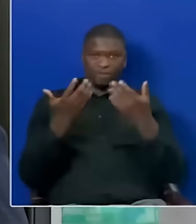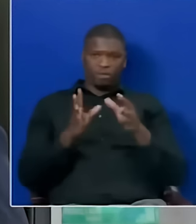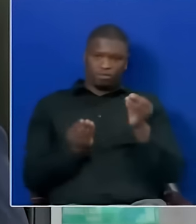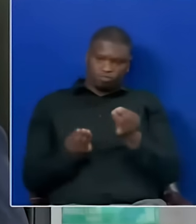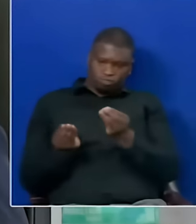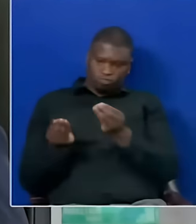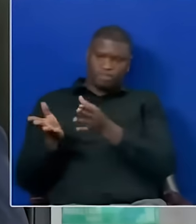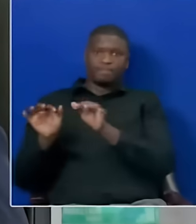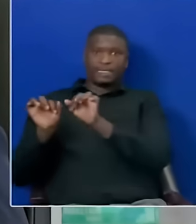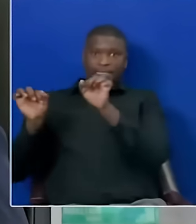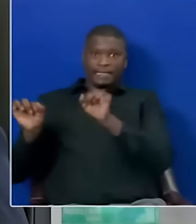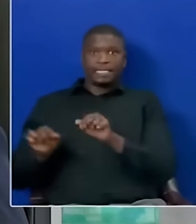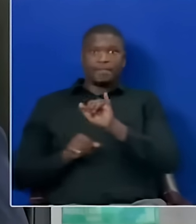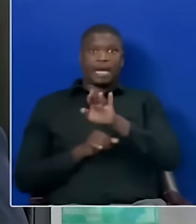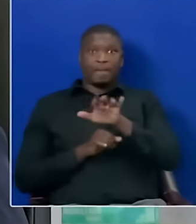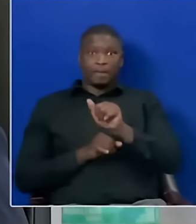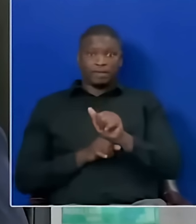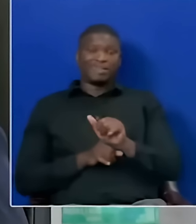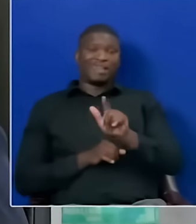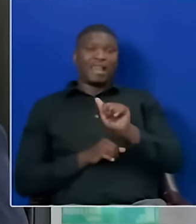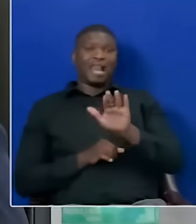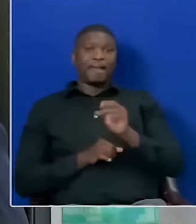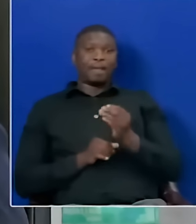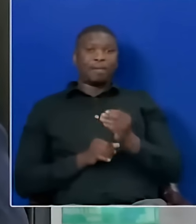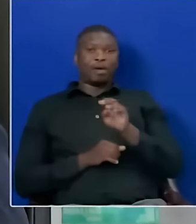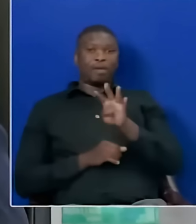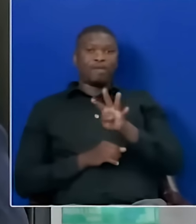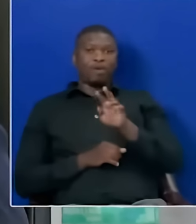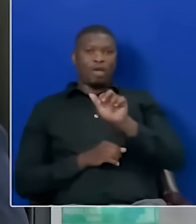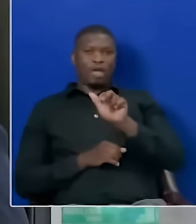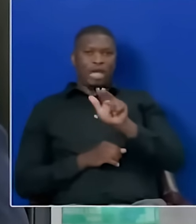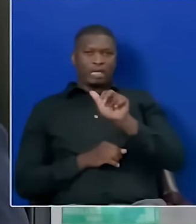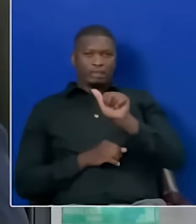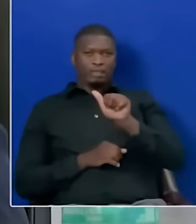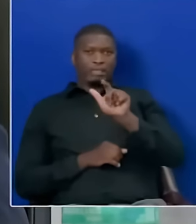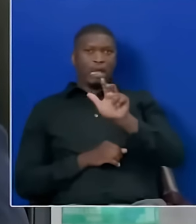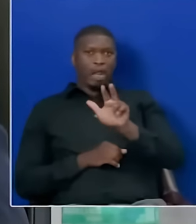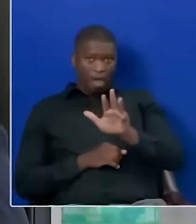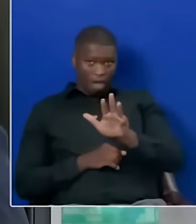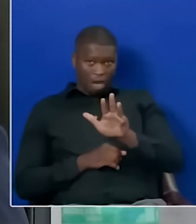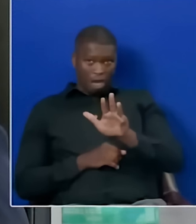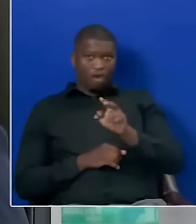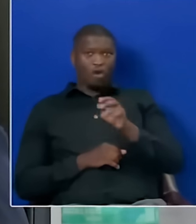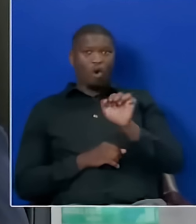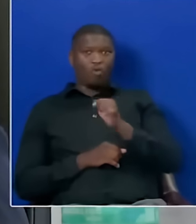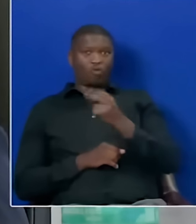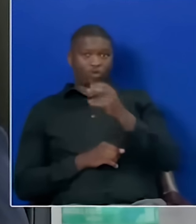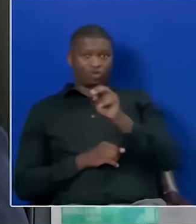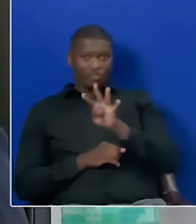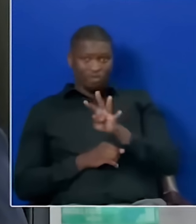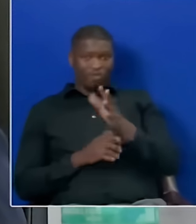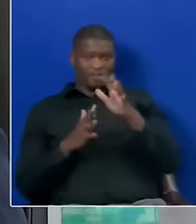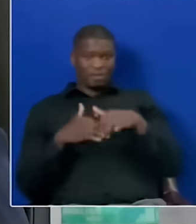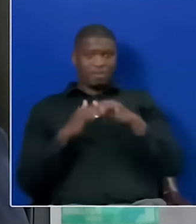number 469673 of 2024 was generated for the Bramley case in KZN,